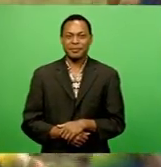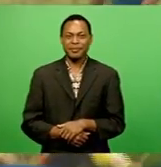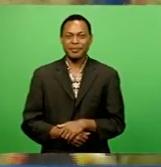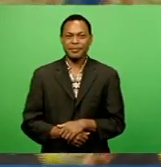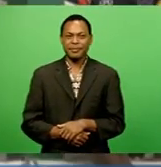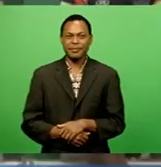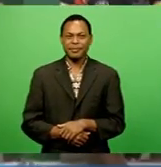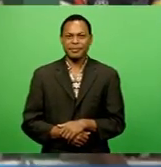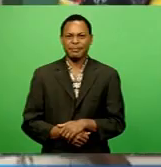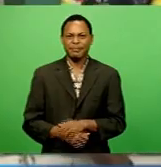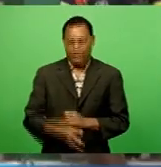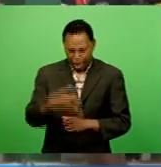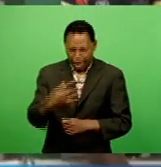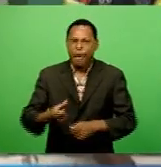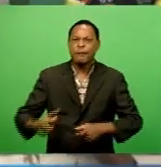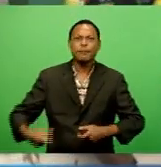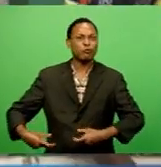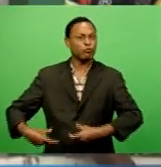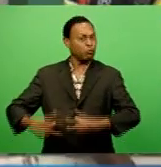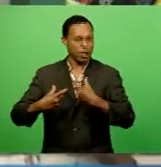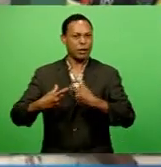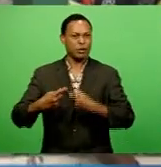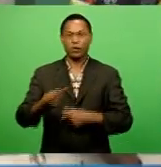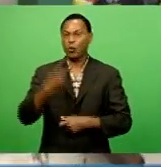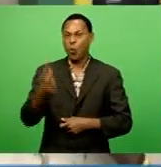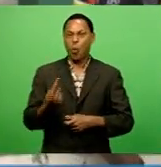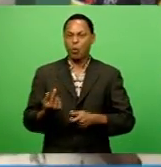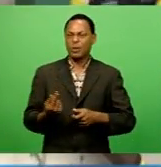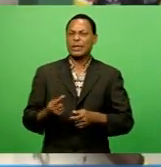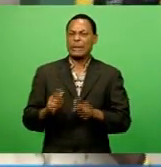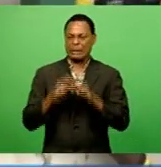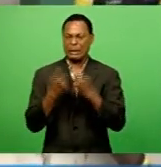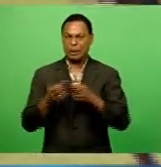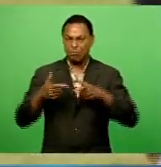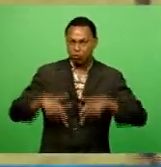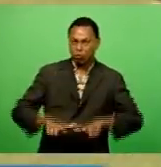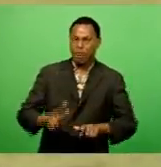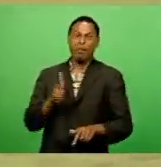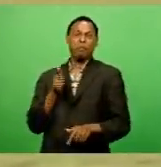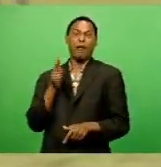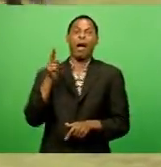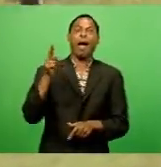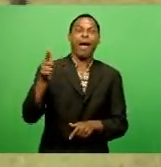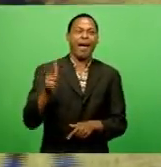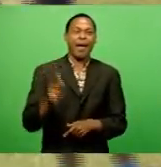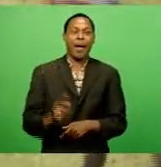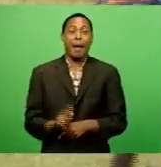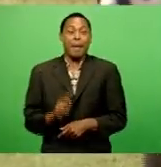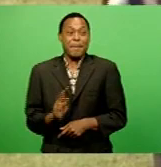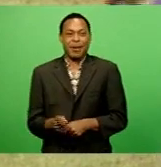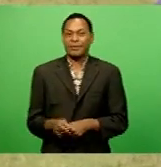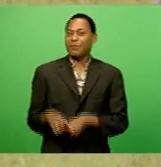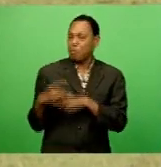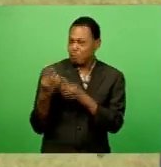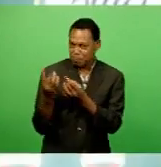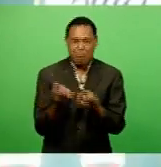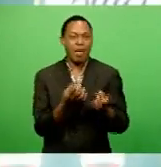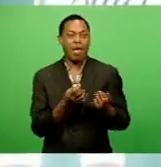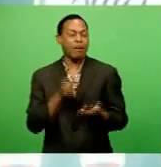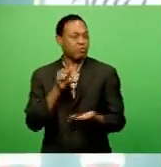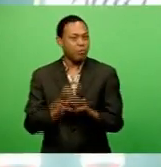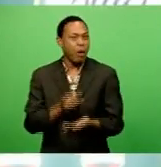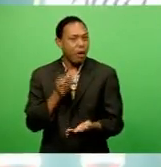Despite the challenges and being the only travelling team from afar, the team is ready to put on a show. We brought a